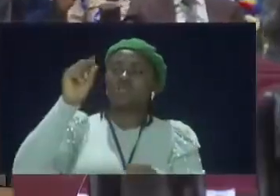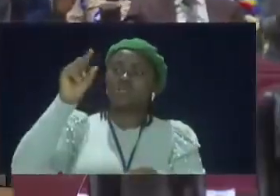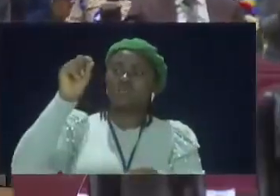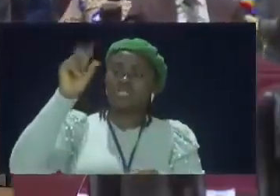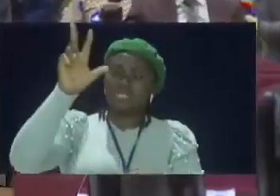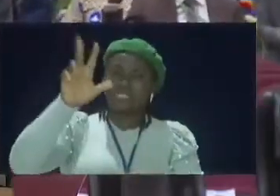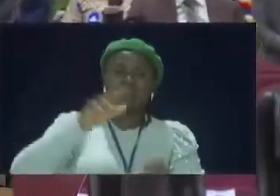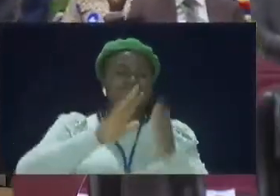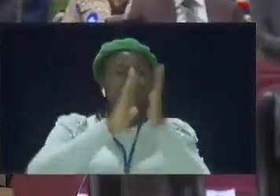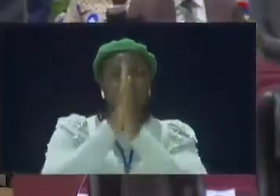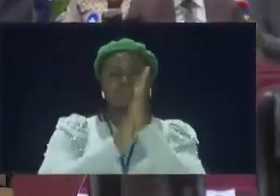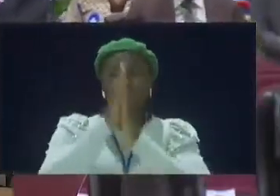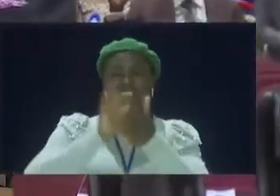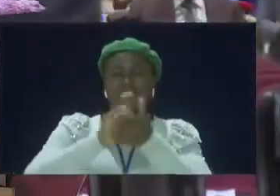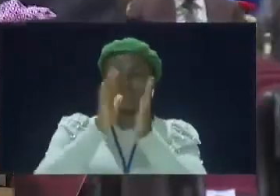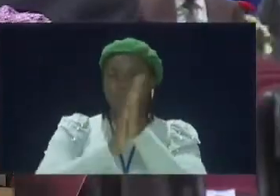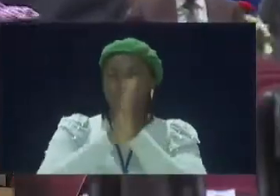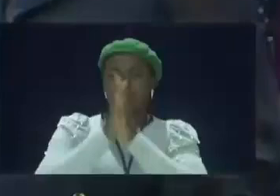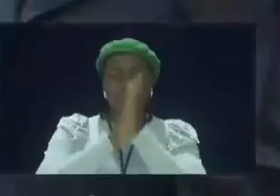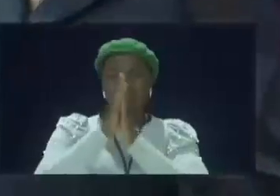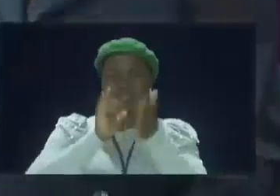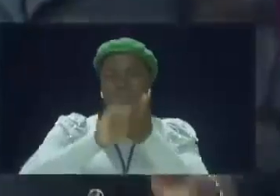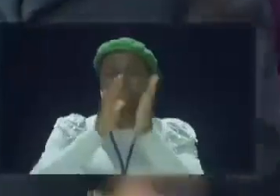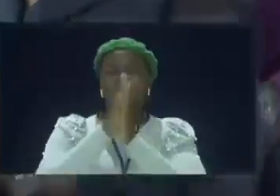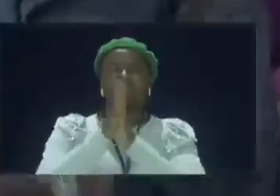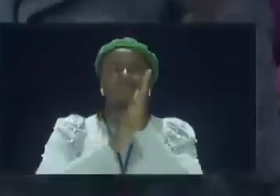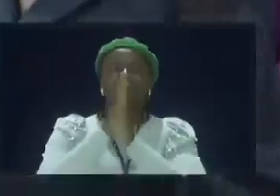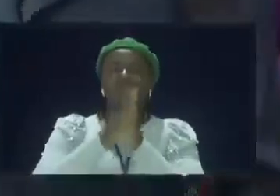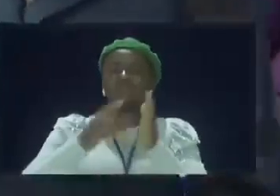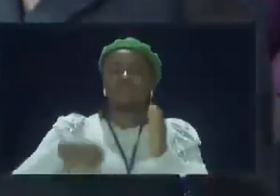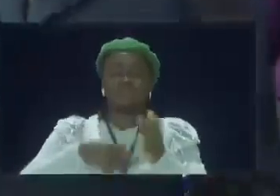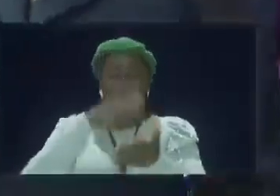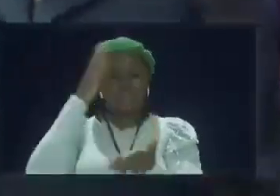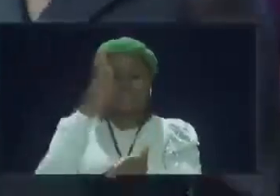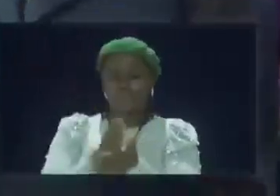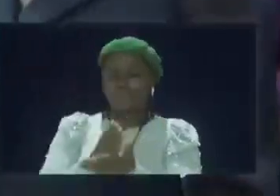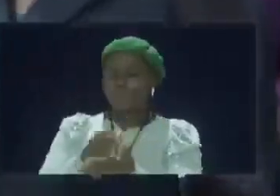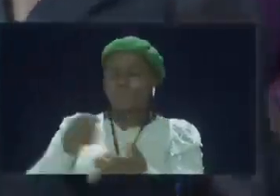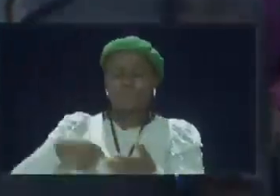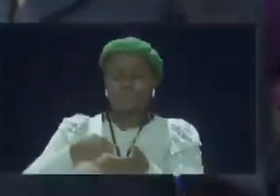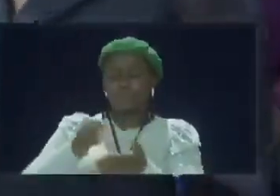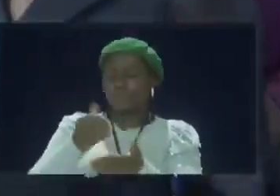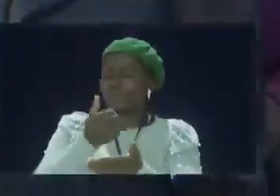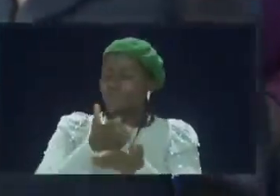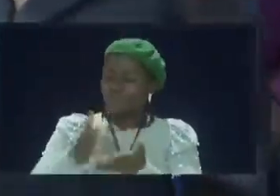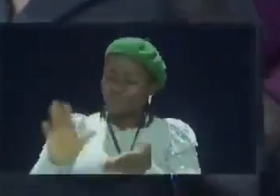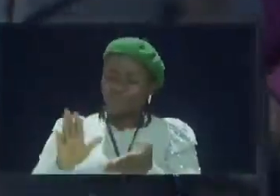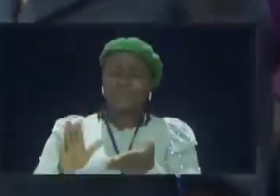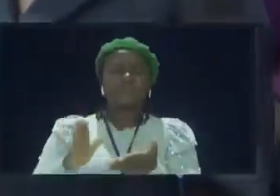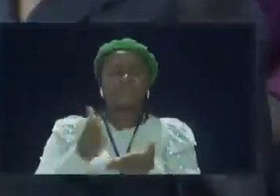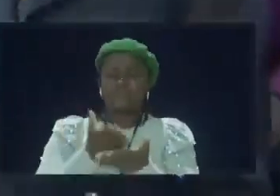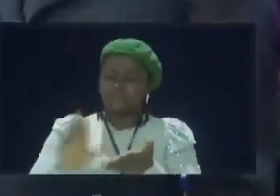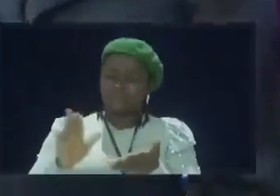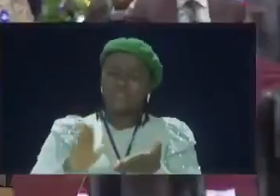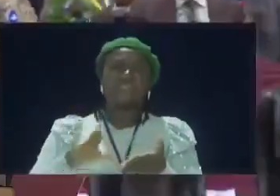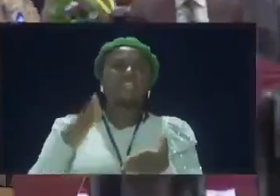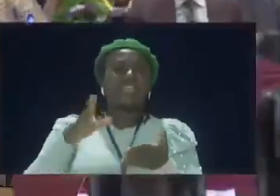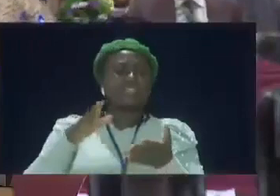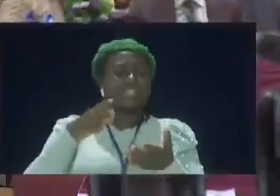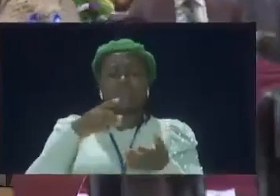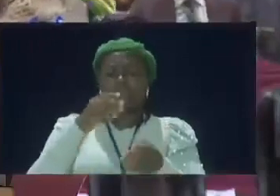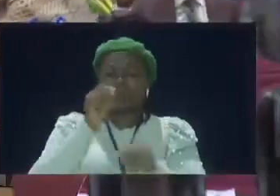2023. Come on, pray that prayer. We forbid every work of the devil. We forbid